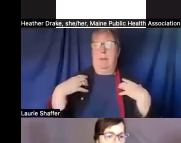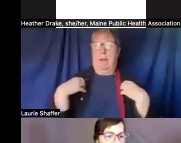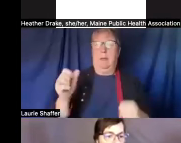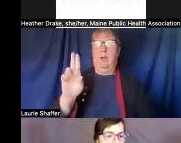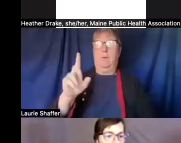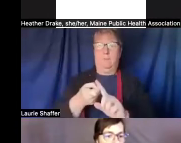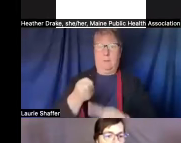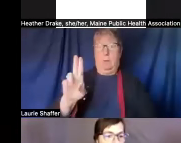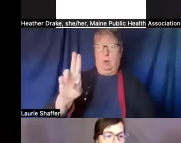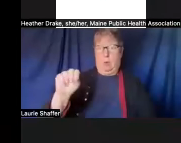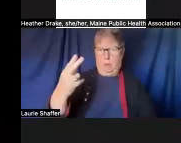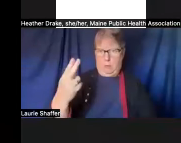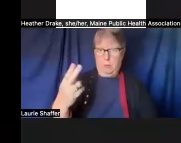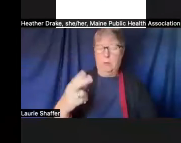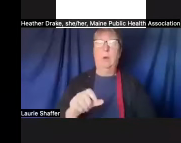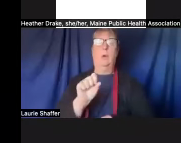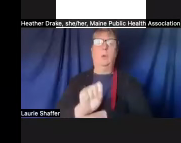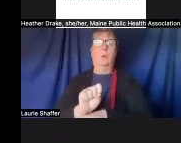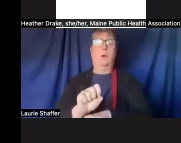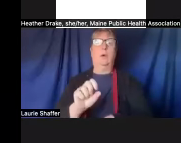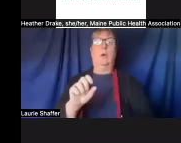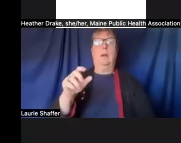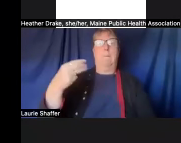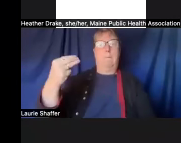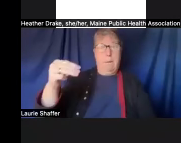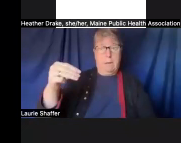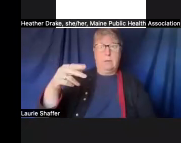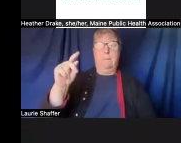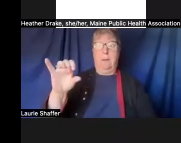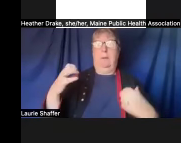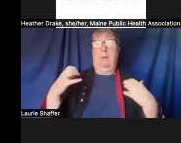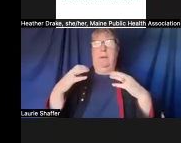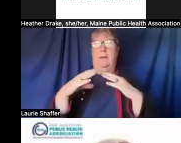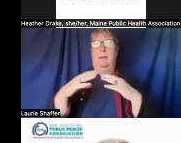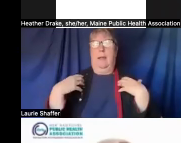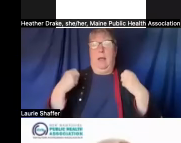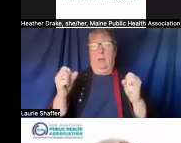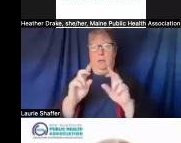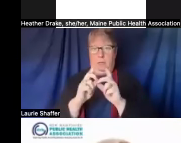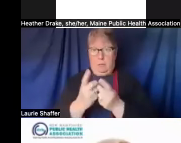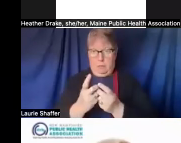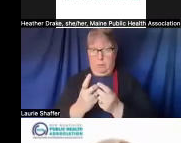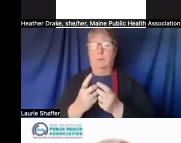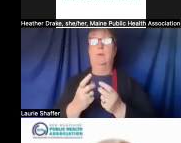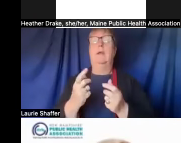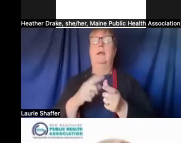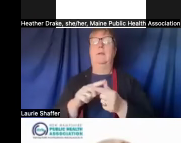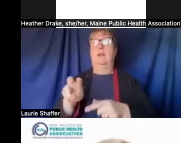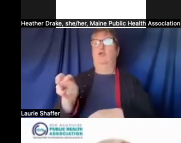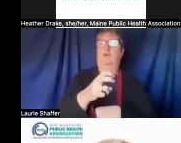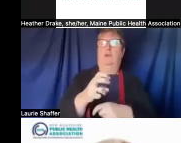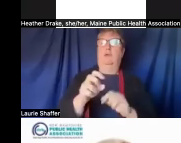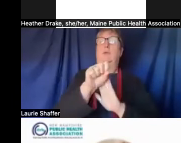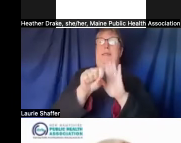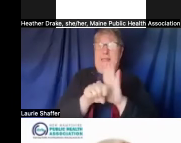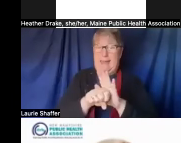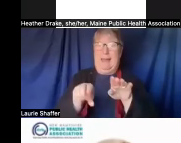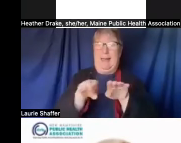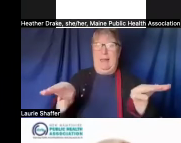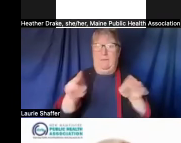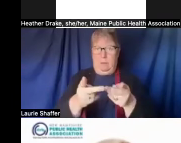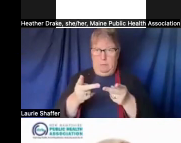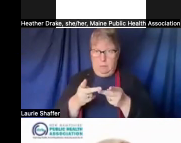I proceeded to work at the Manchester Health Department as field inspection staff, and then I transitioned to my current role at the state. So while the